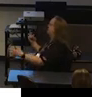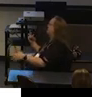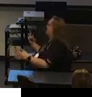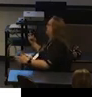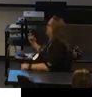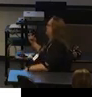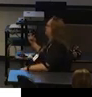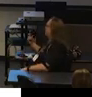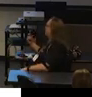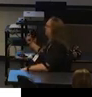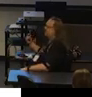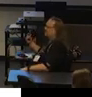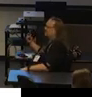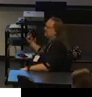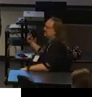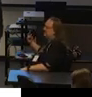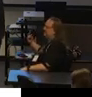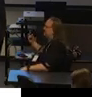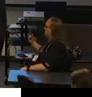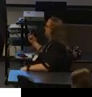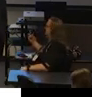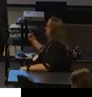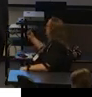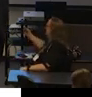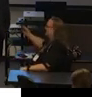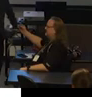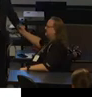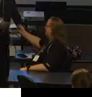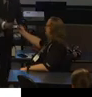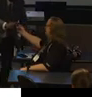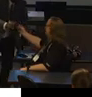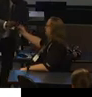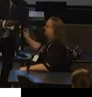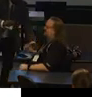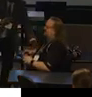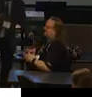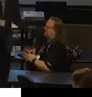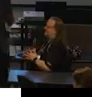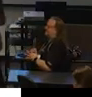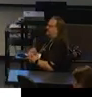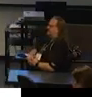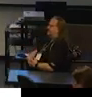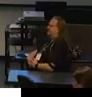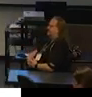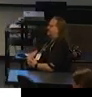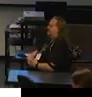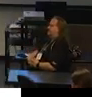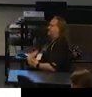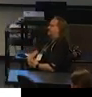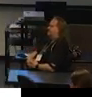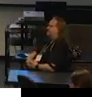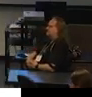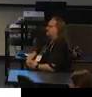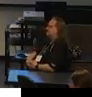for everybody, not just people. Yeah. Yeah. More question over here. You did, it's okay. Yeah. Oh. I'm